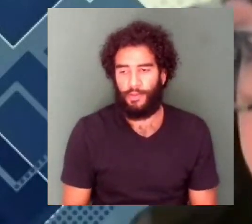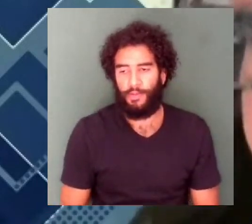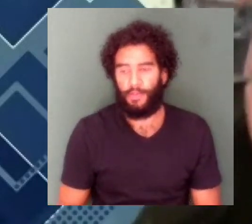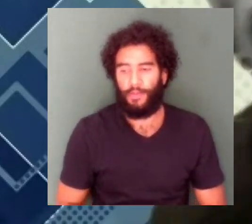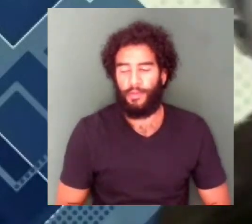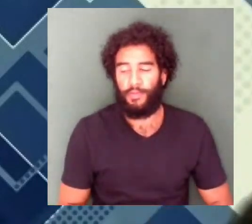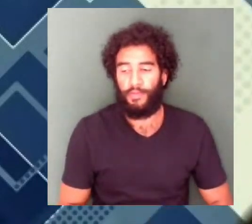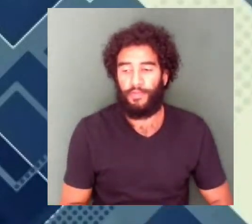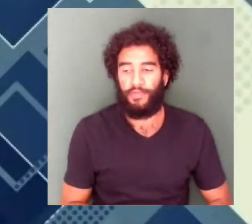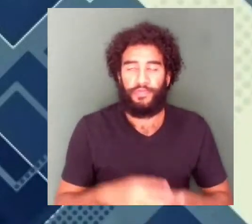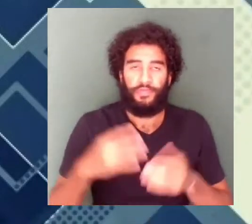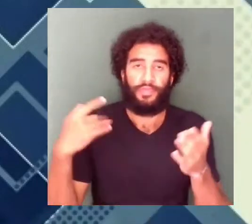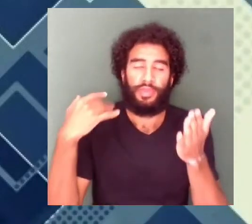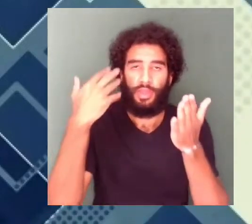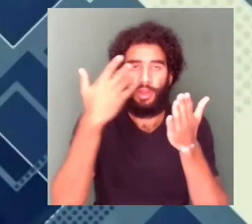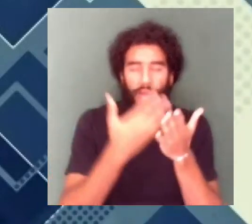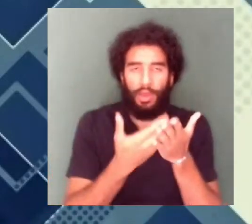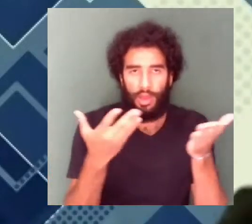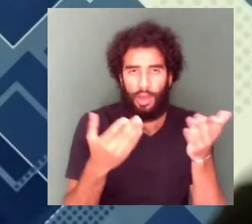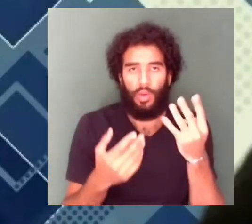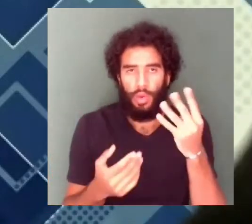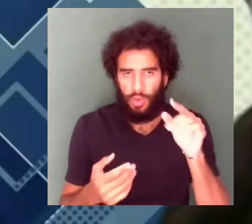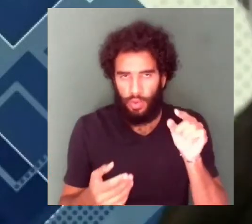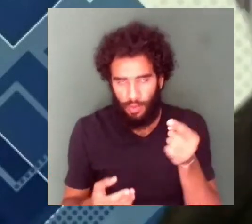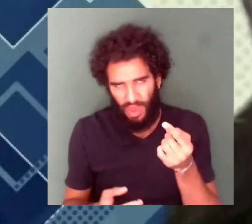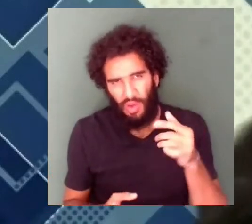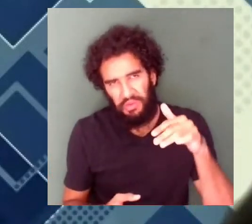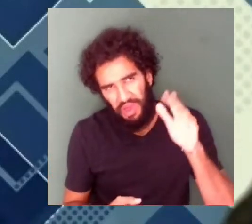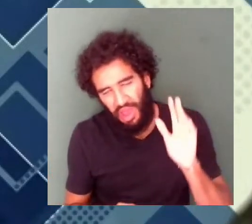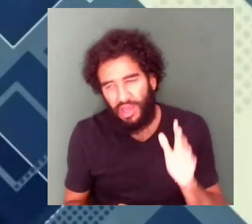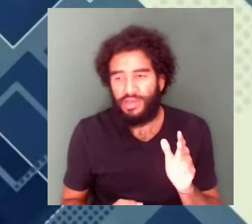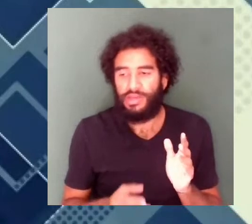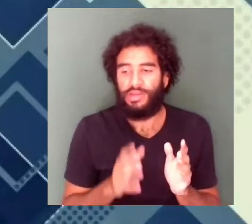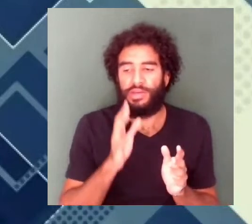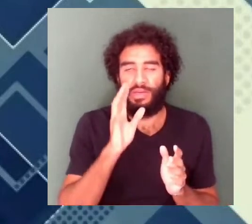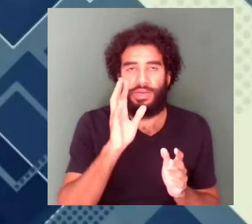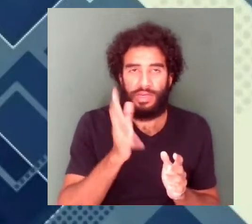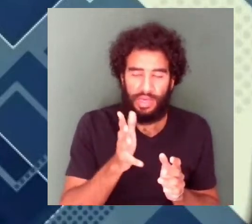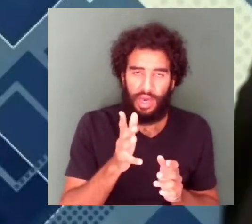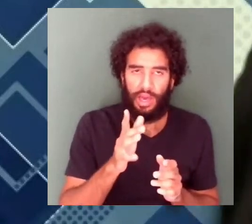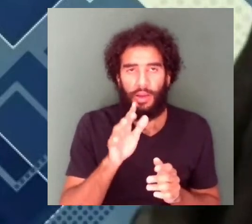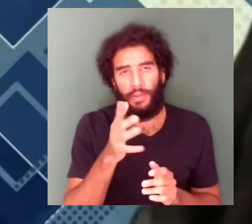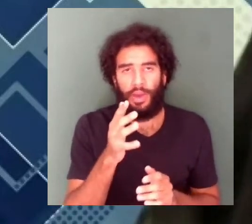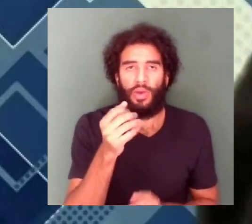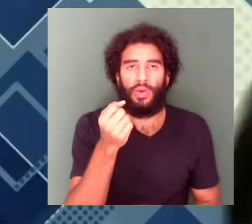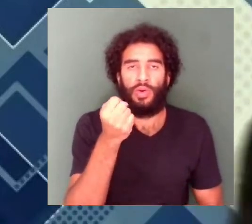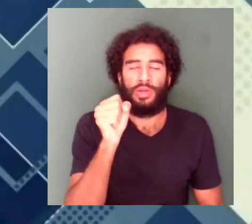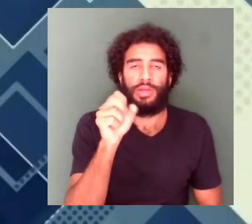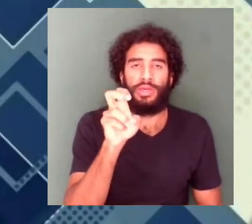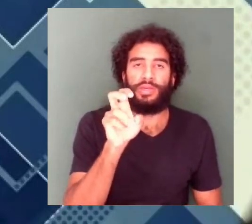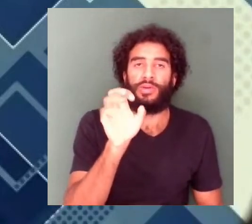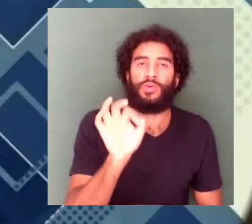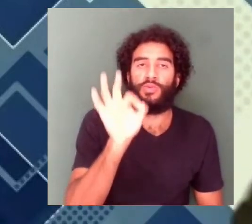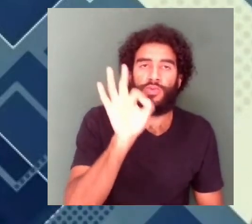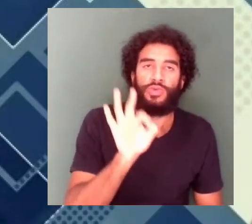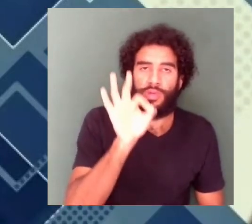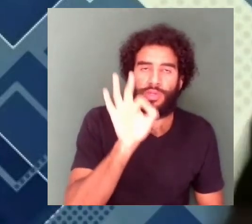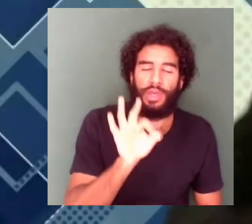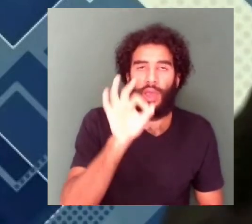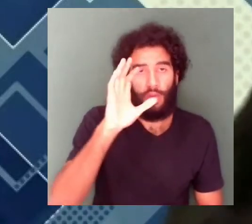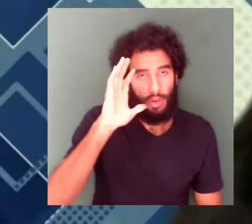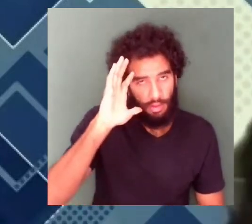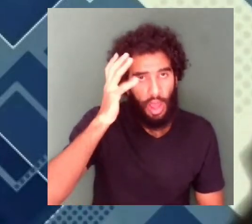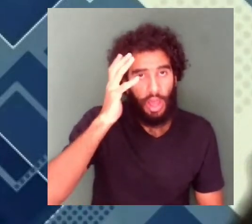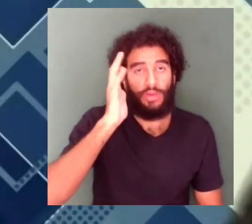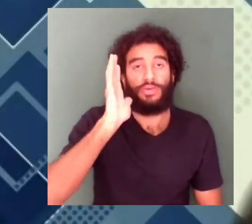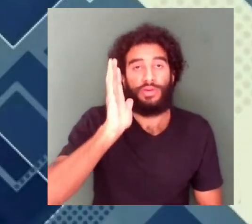marketing products from the internet. And we have had success with about